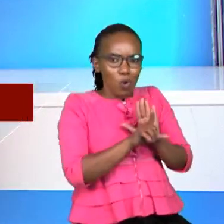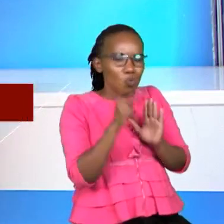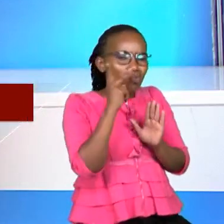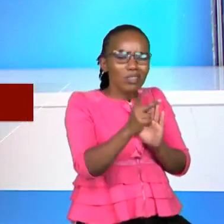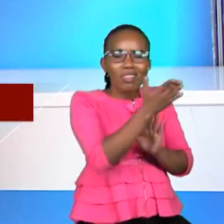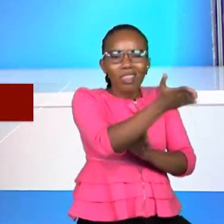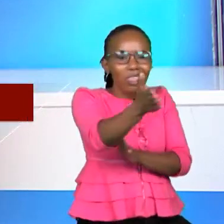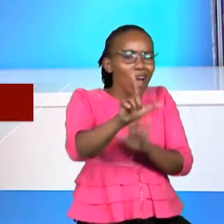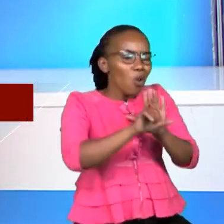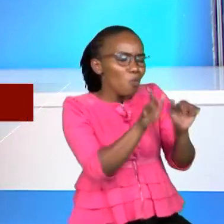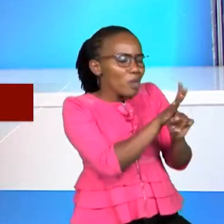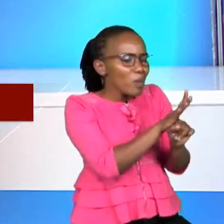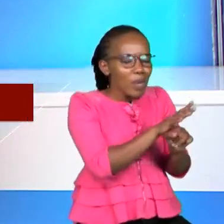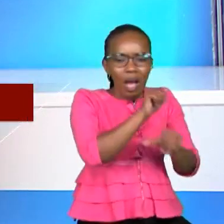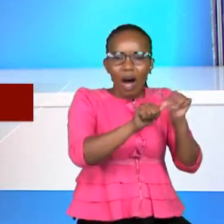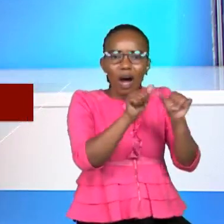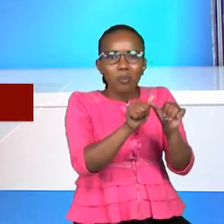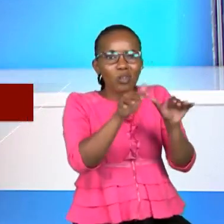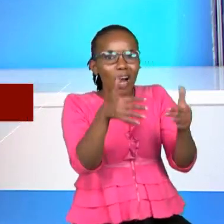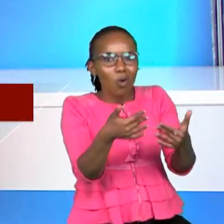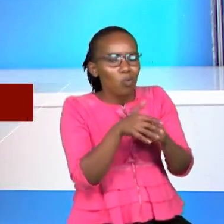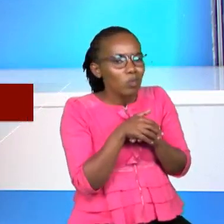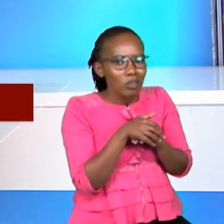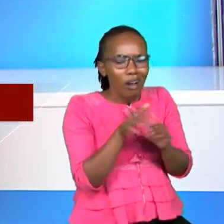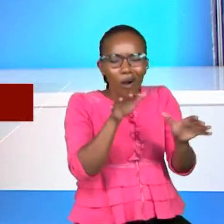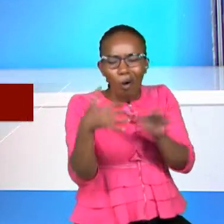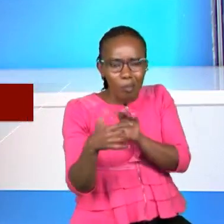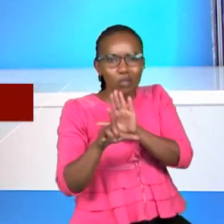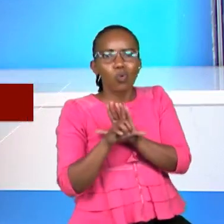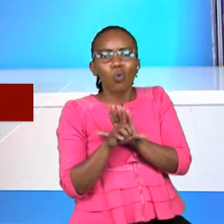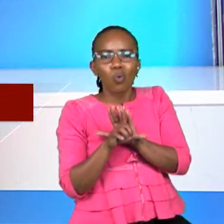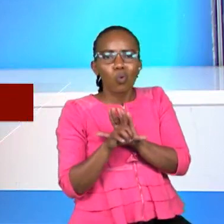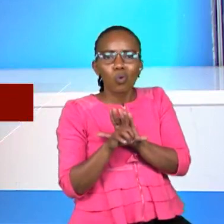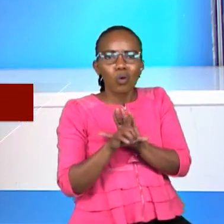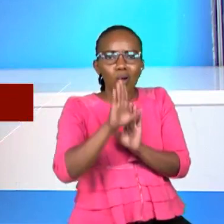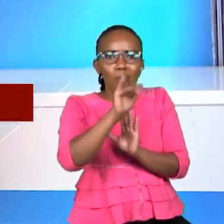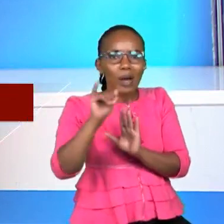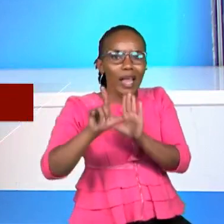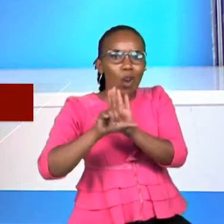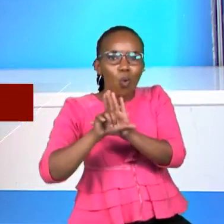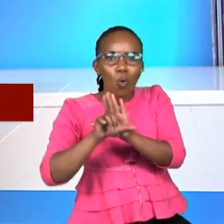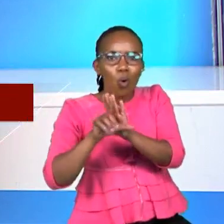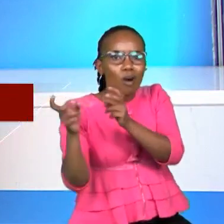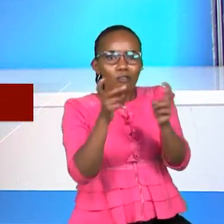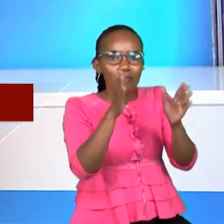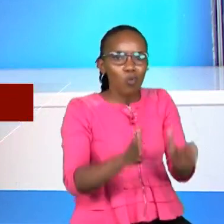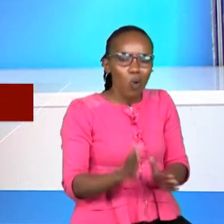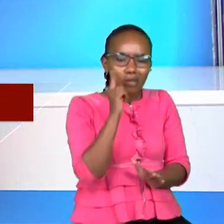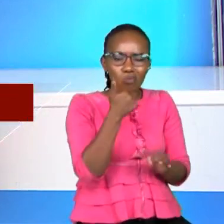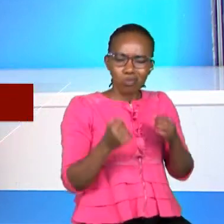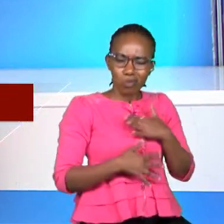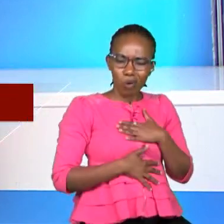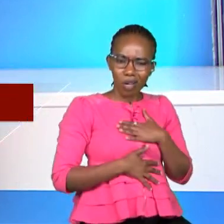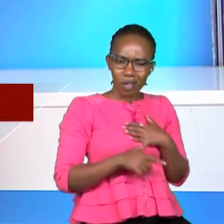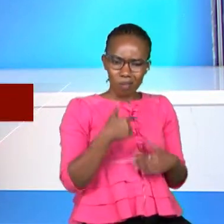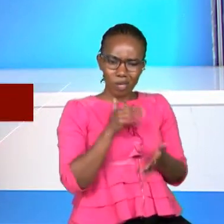trending about how draconian they are bylaws. What bylaws mean for our viewers who are perhaps in shock to hear that DNG is